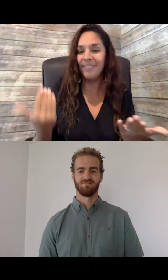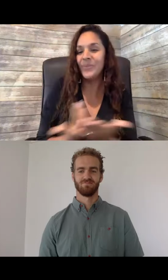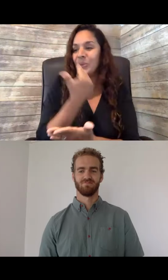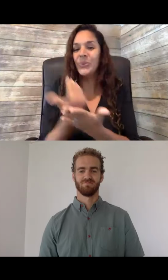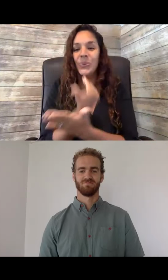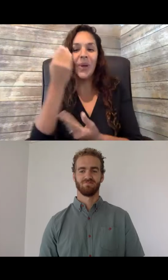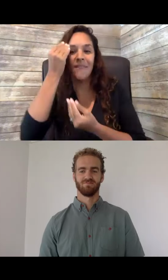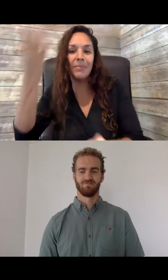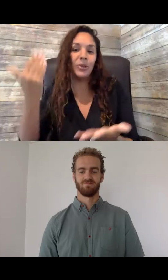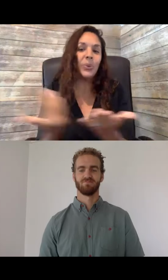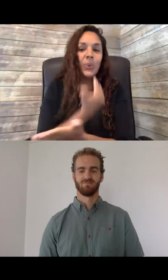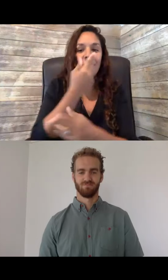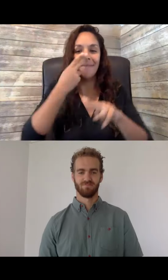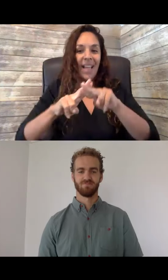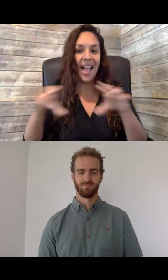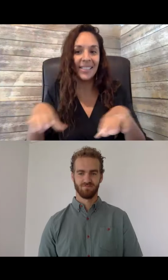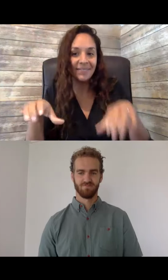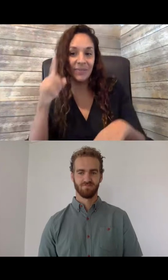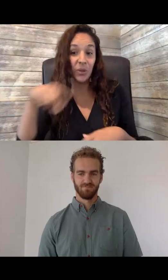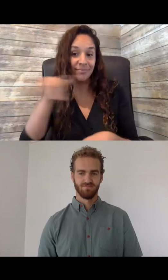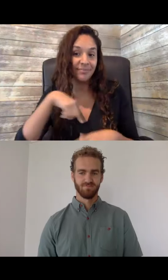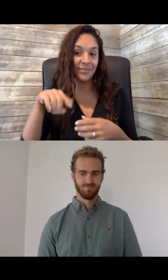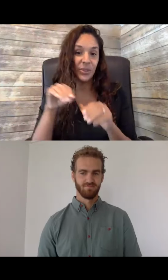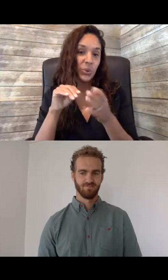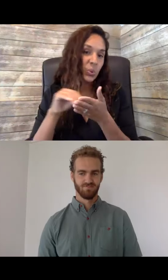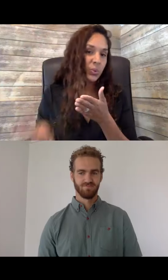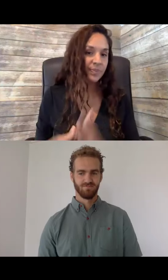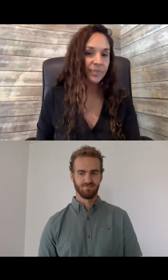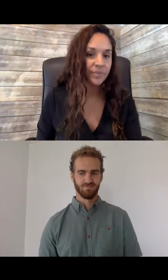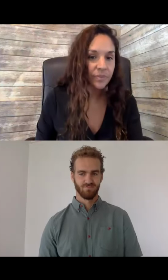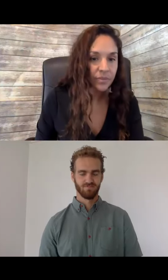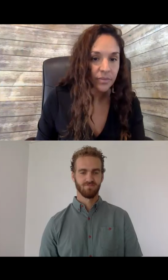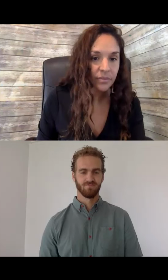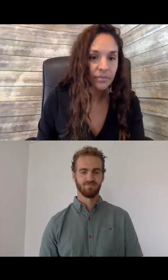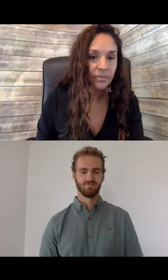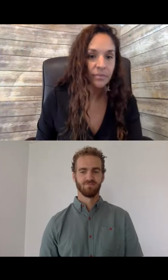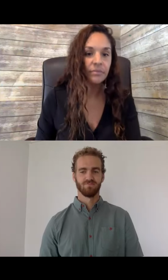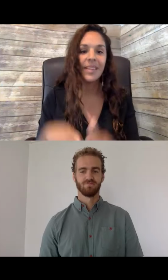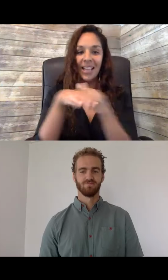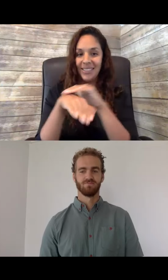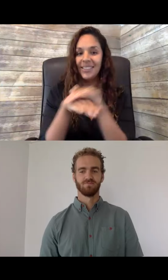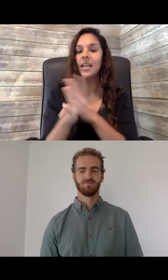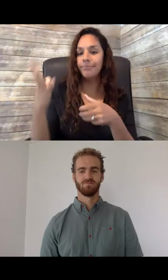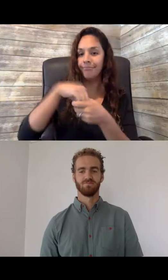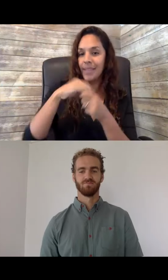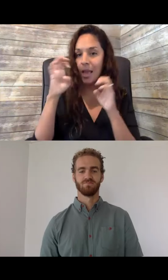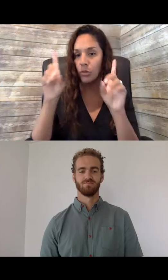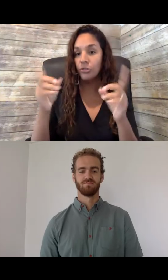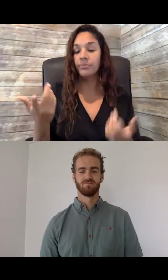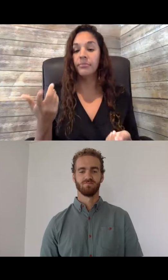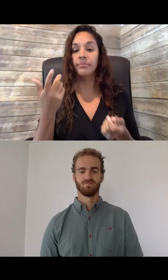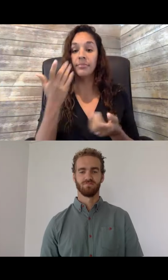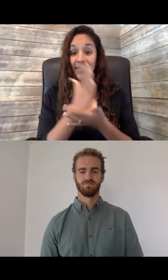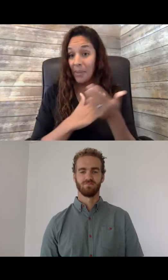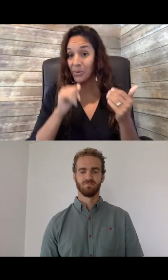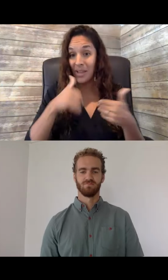different cultures that I wasn't aware of. There's always something new. So we'll have parents involved in the classroom to be able to provide different activities for our kids that maybe we not be aware about.